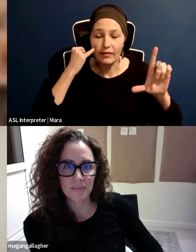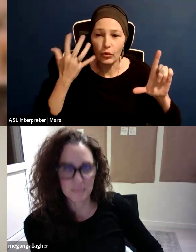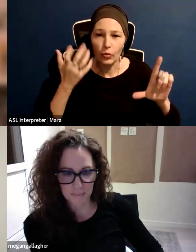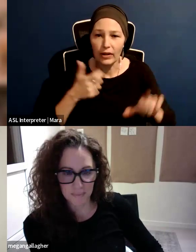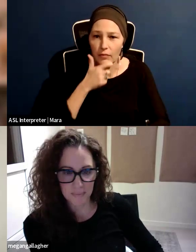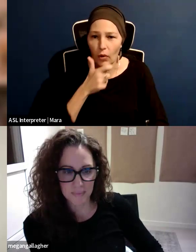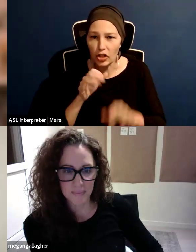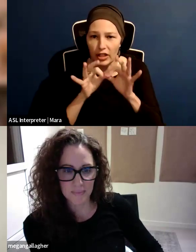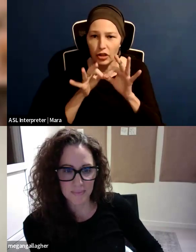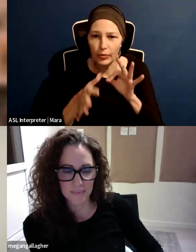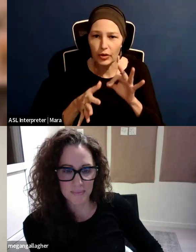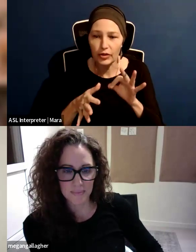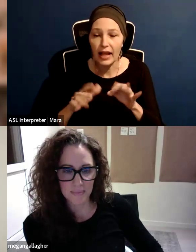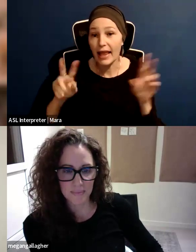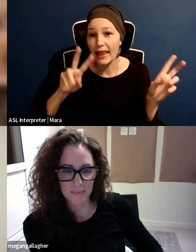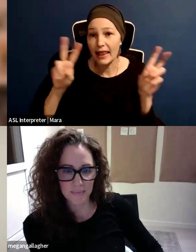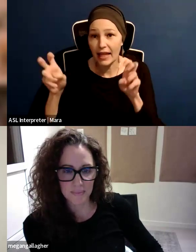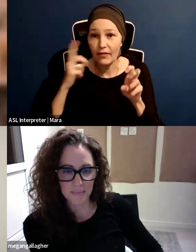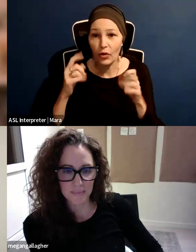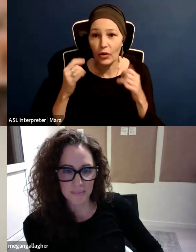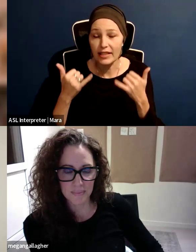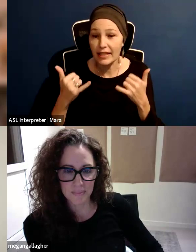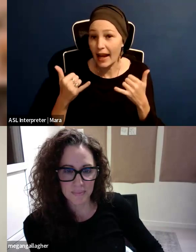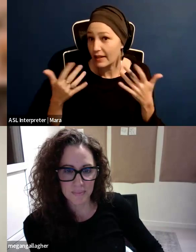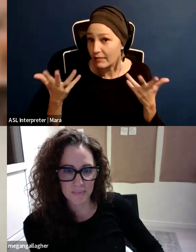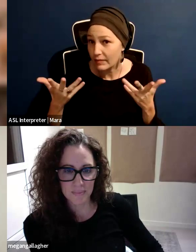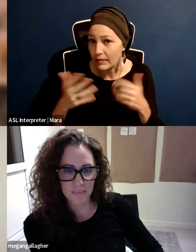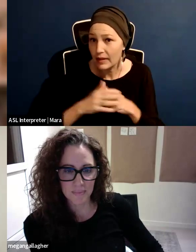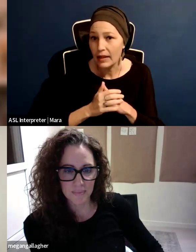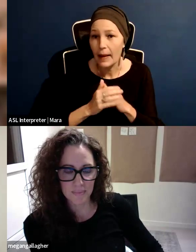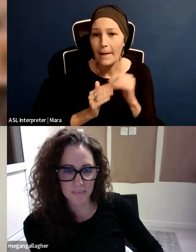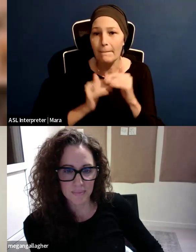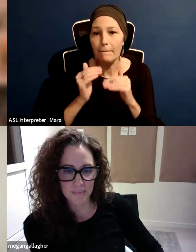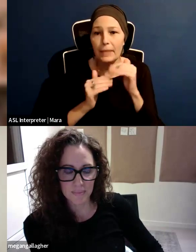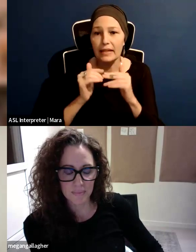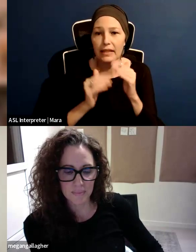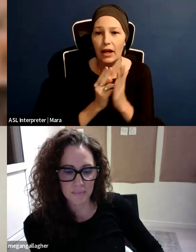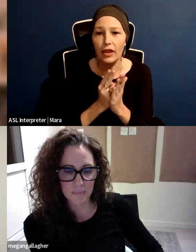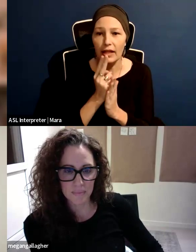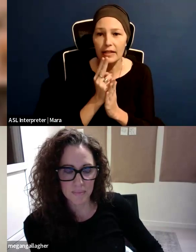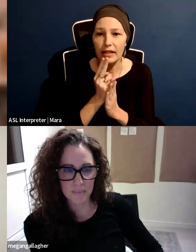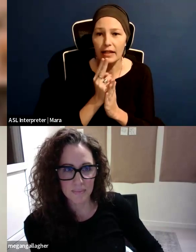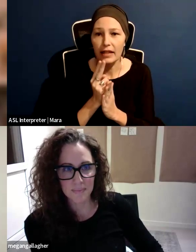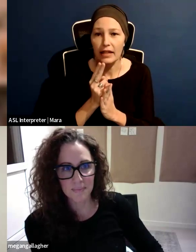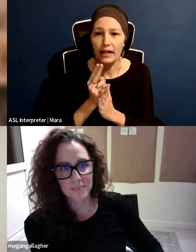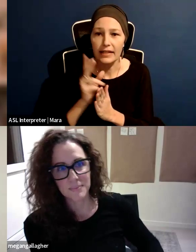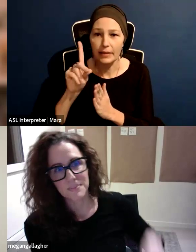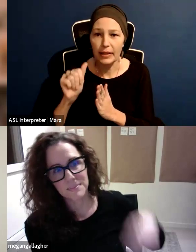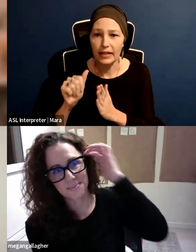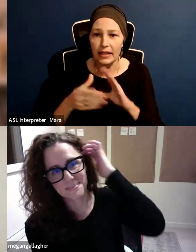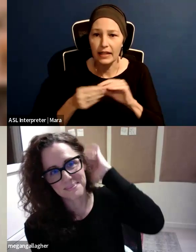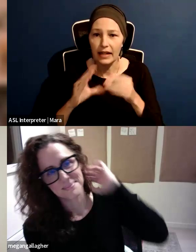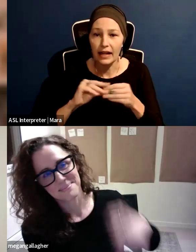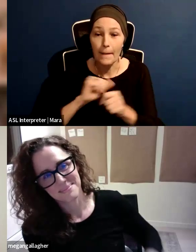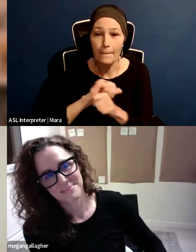them. And the theme for today is building authentic disability narratives in Peacock's